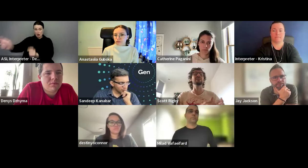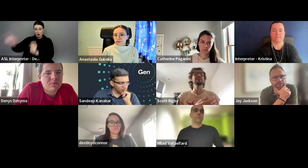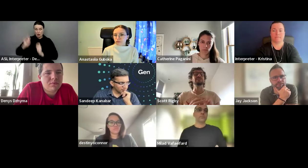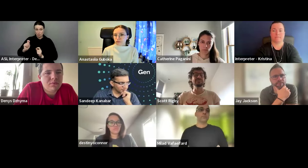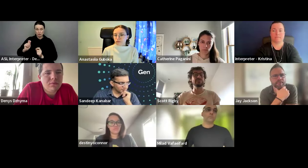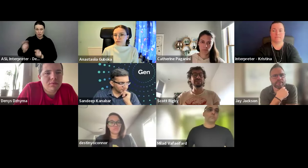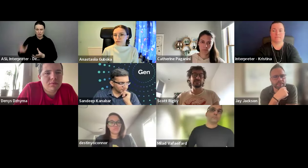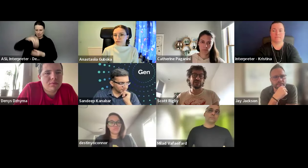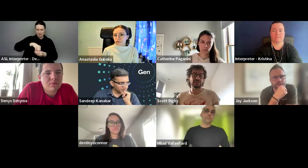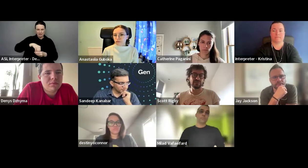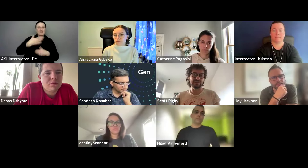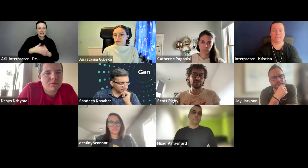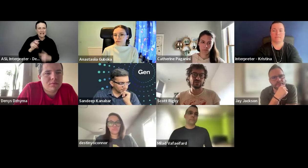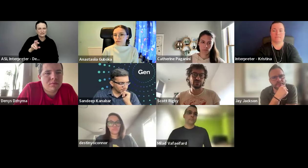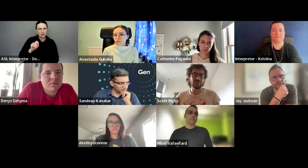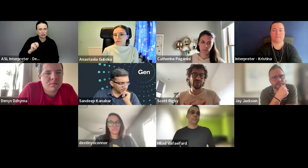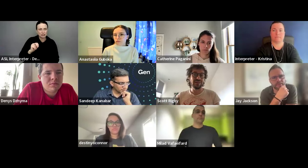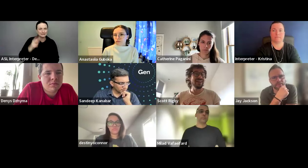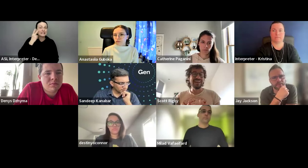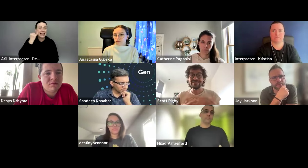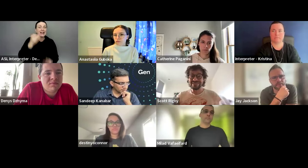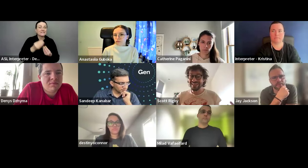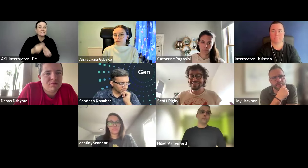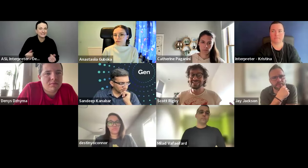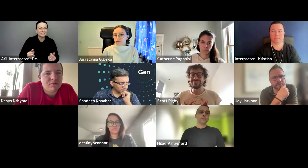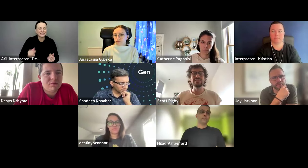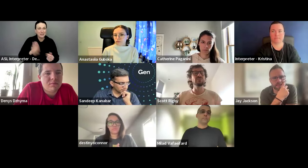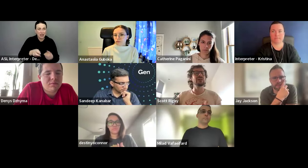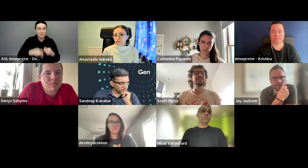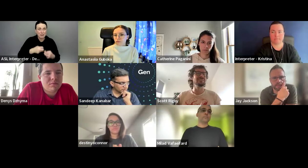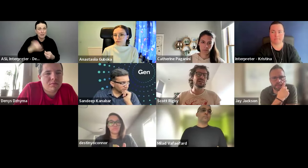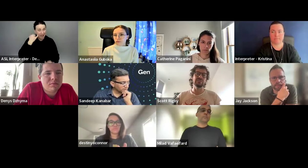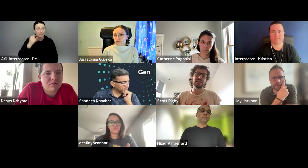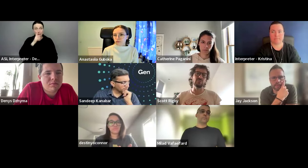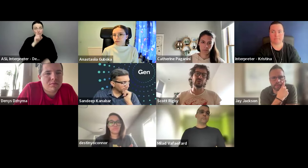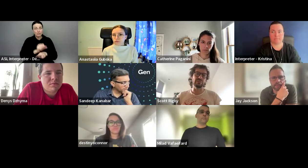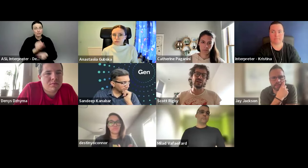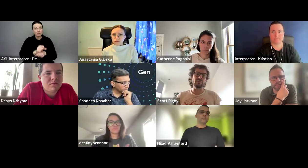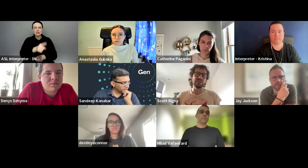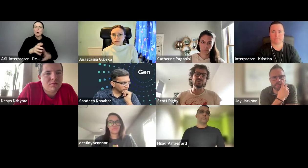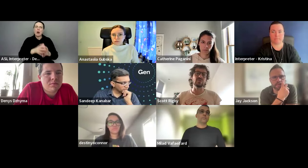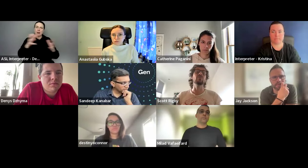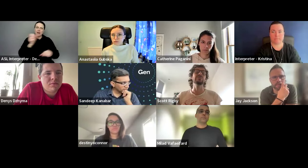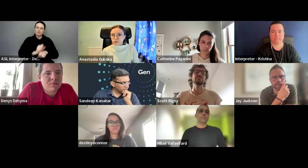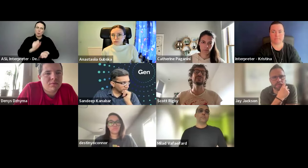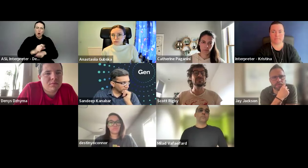of Helm to see if that does in fact fix the issue. And if it does, then you've done a lot of the legwork that we struggle to get to